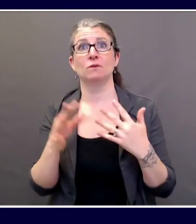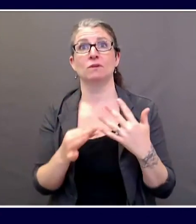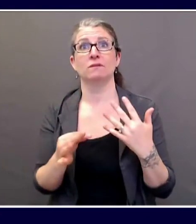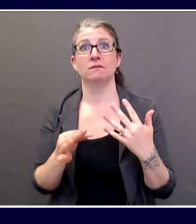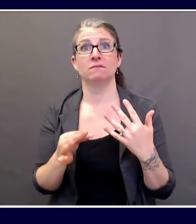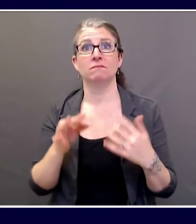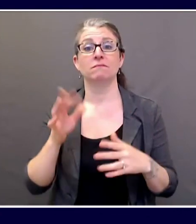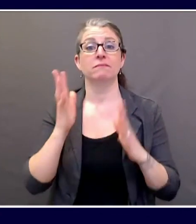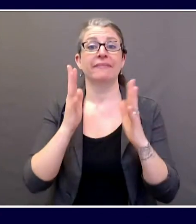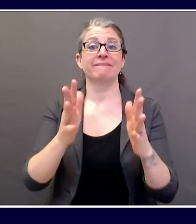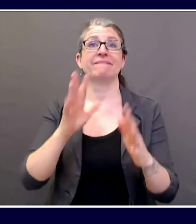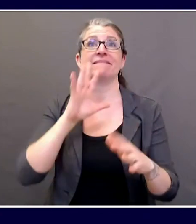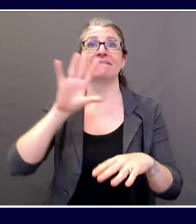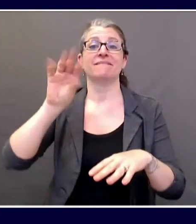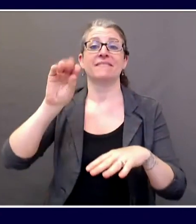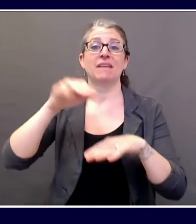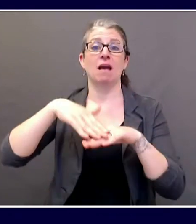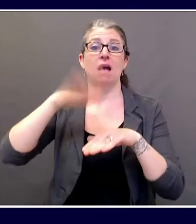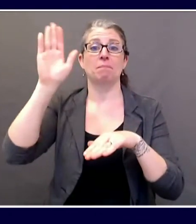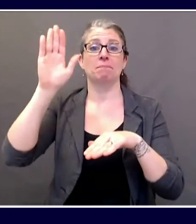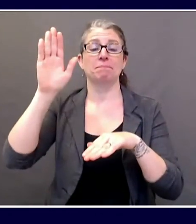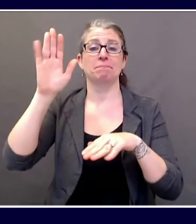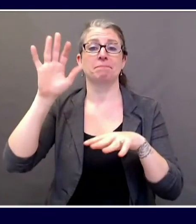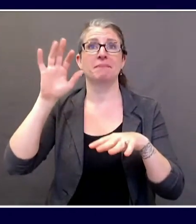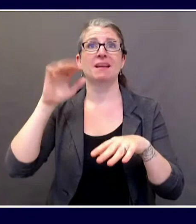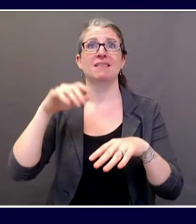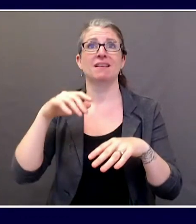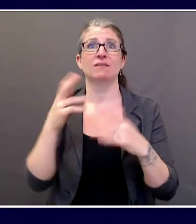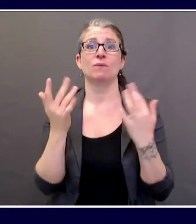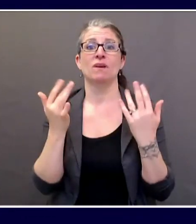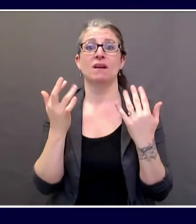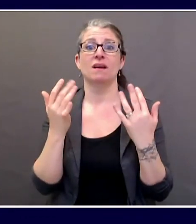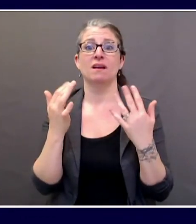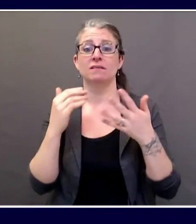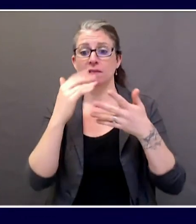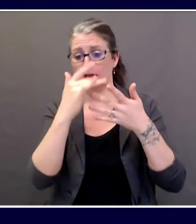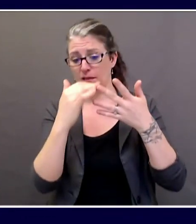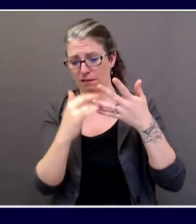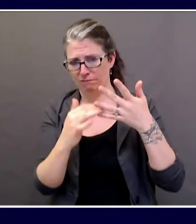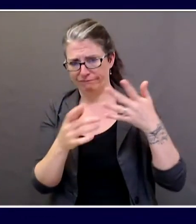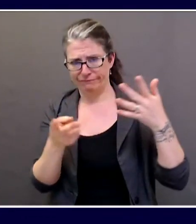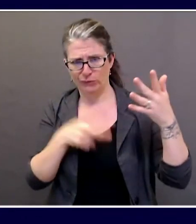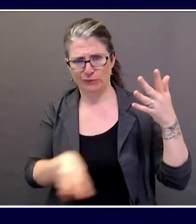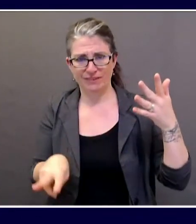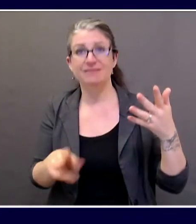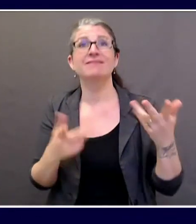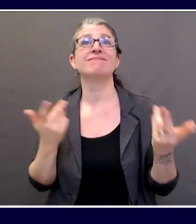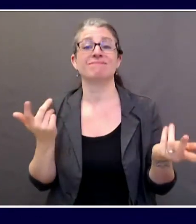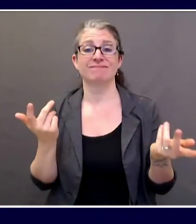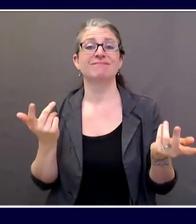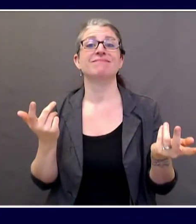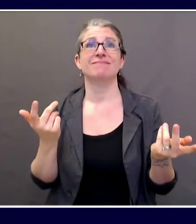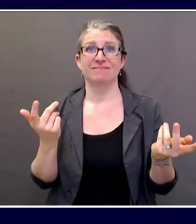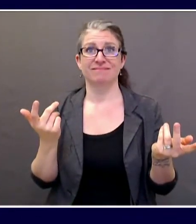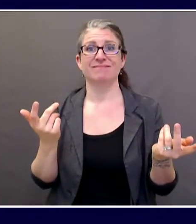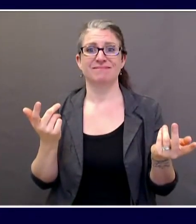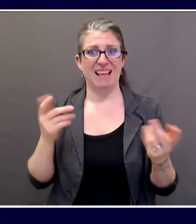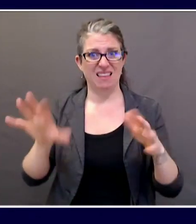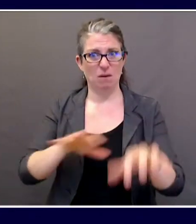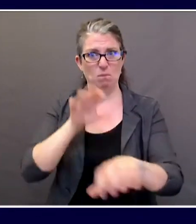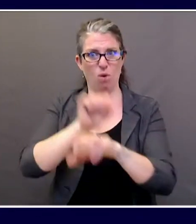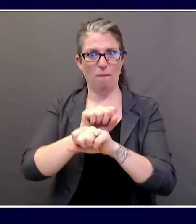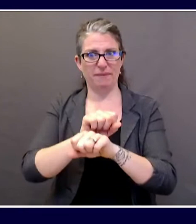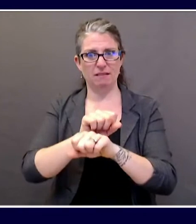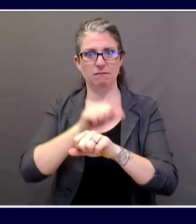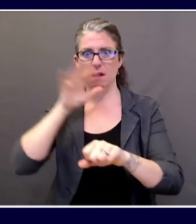be unfilled appointments. That wasn't a risk I was willing to run. We're in the middle of the pandemic. Variants are all around us.